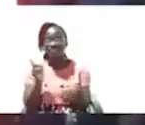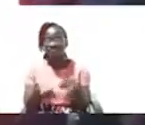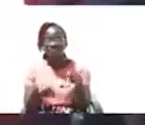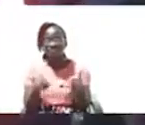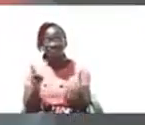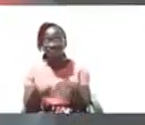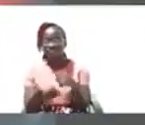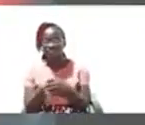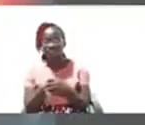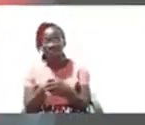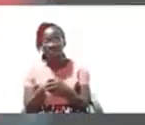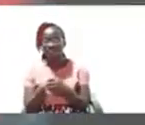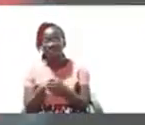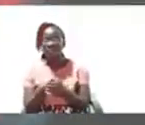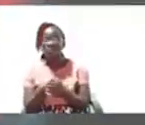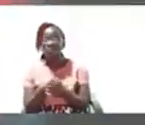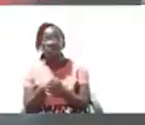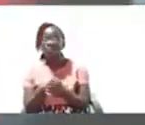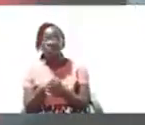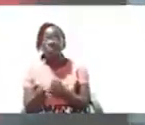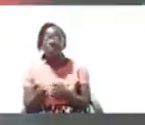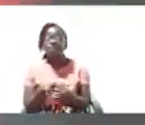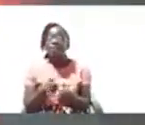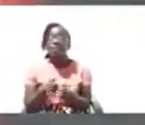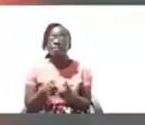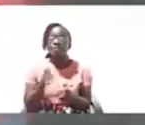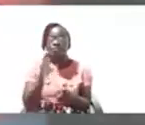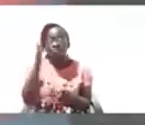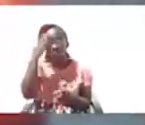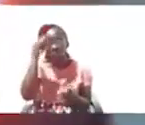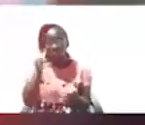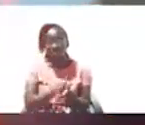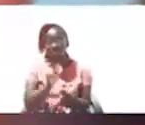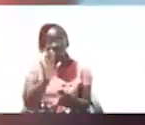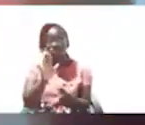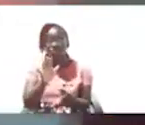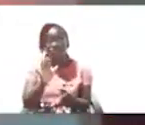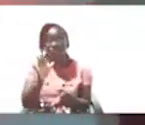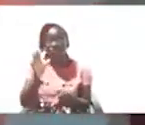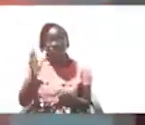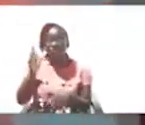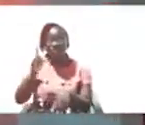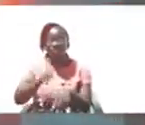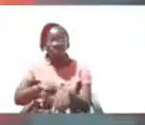longer sign. Your time is past.